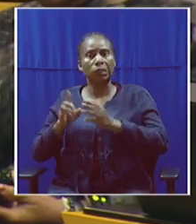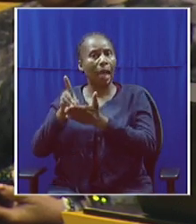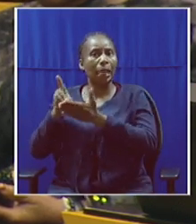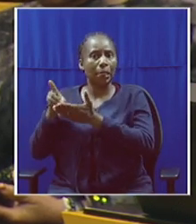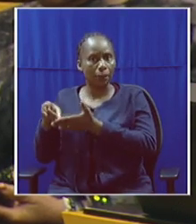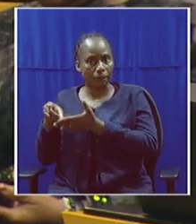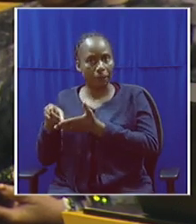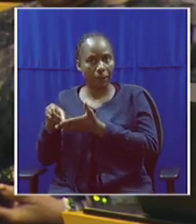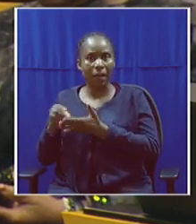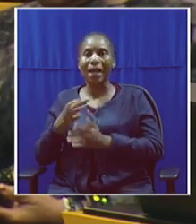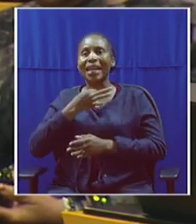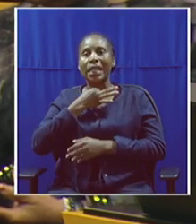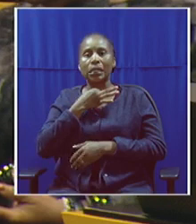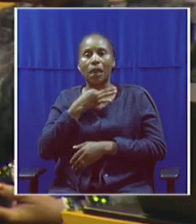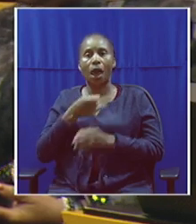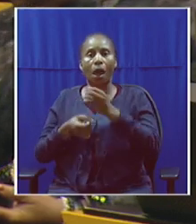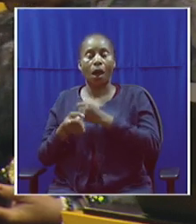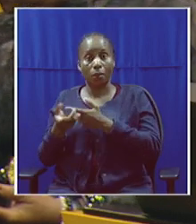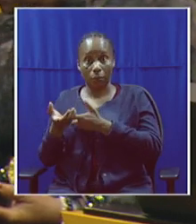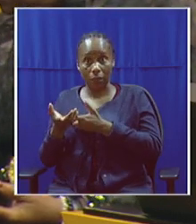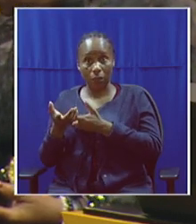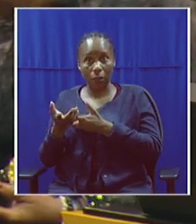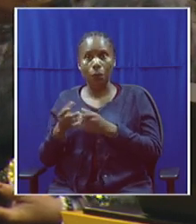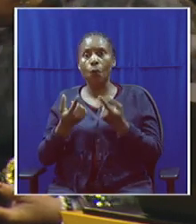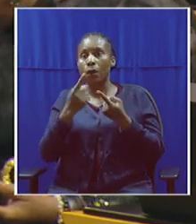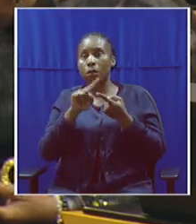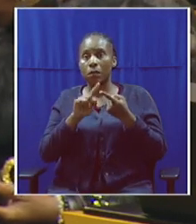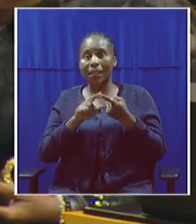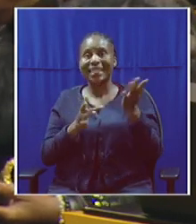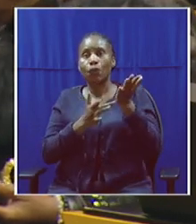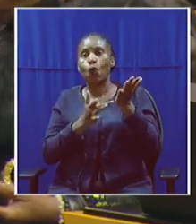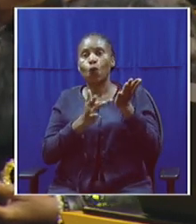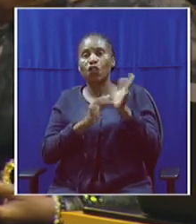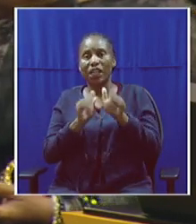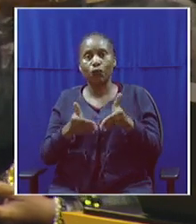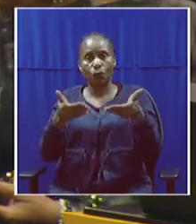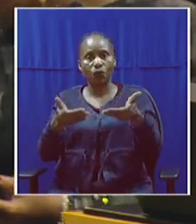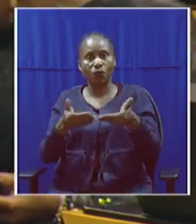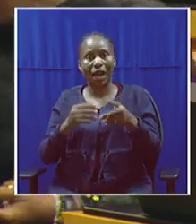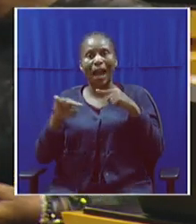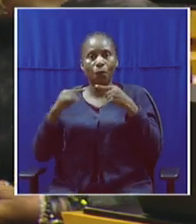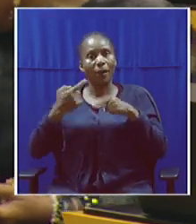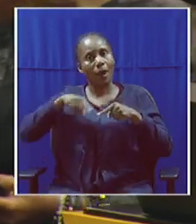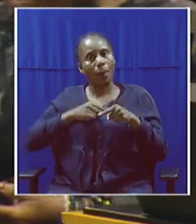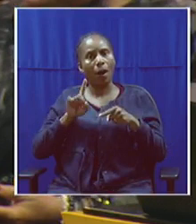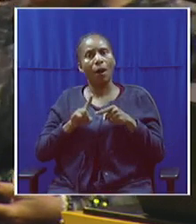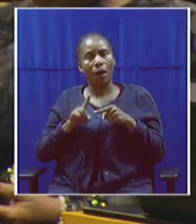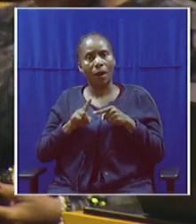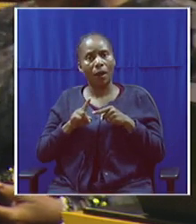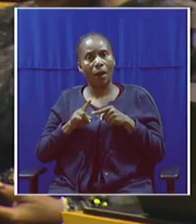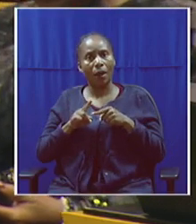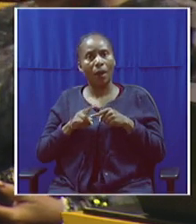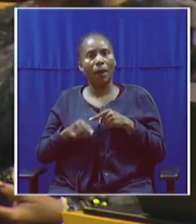was a risk taken to introduce the technology and our argument is that that risk has been